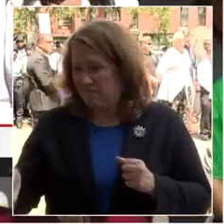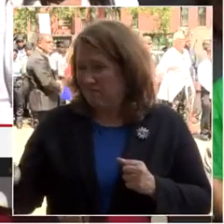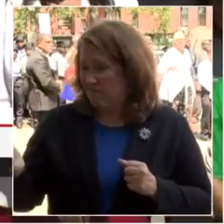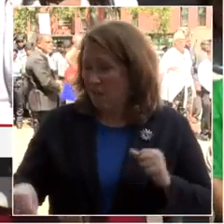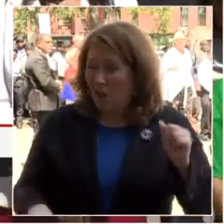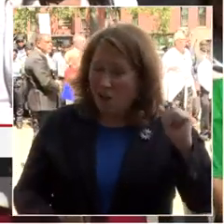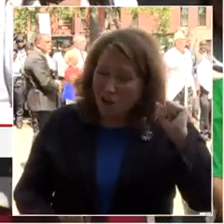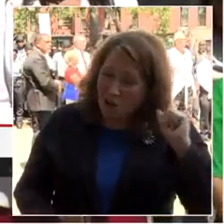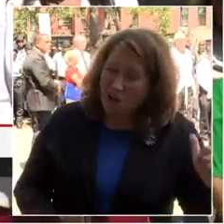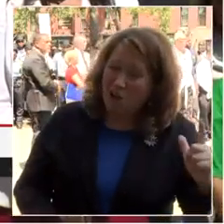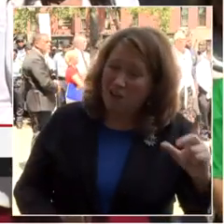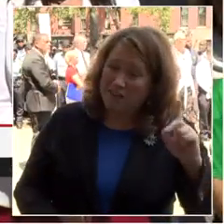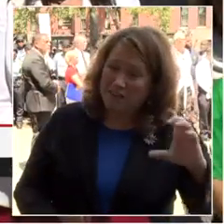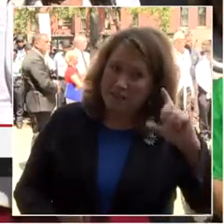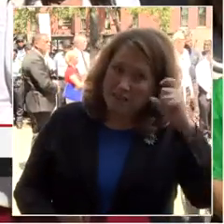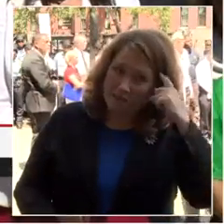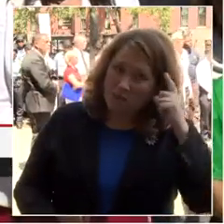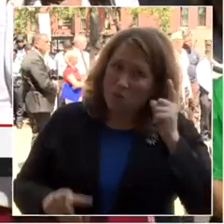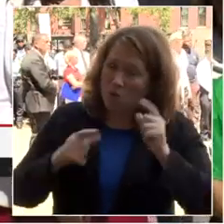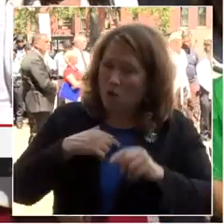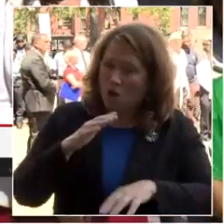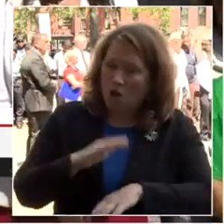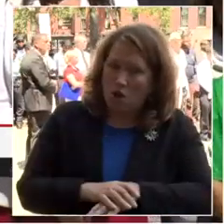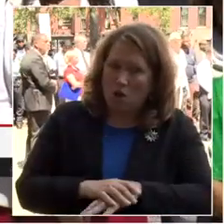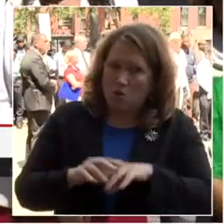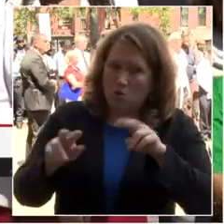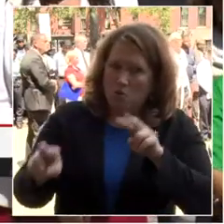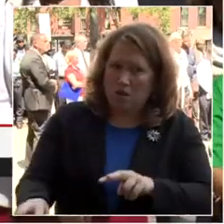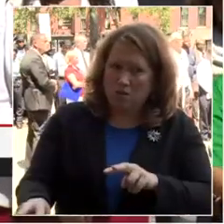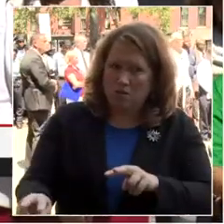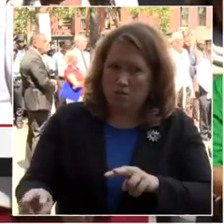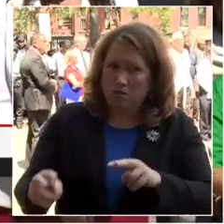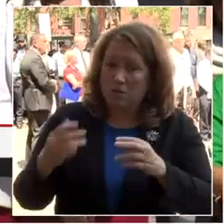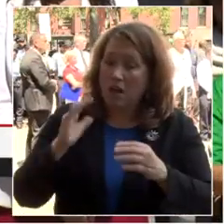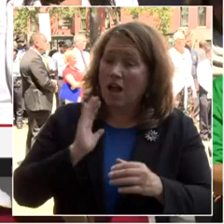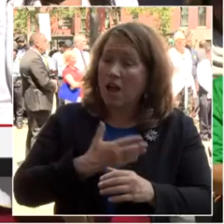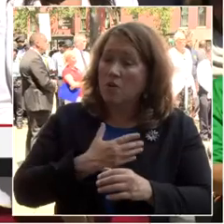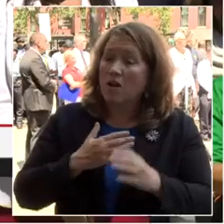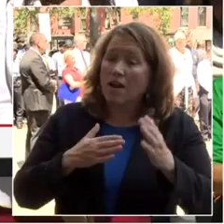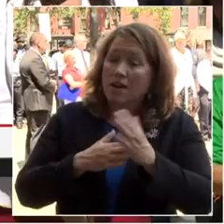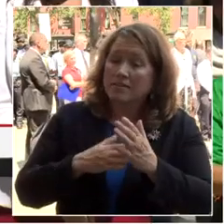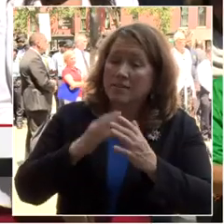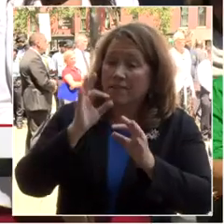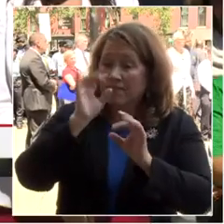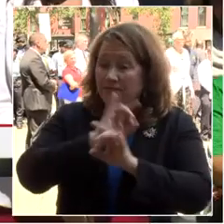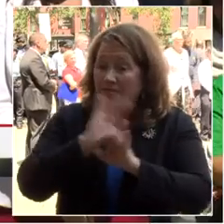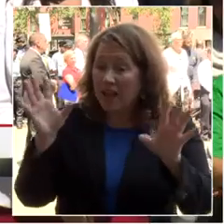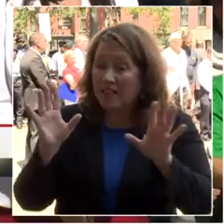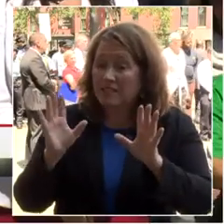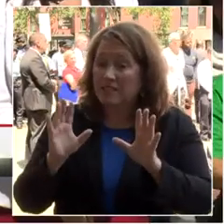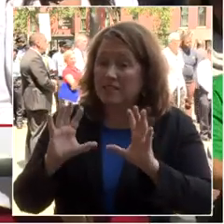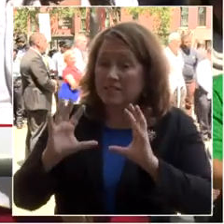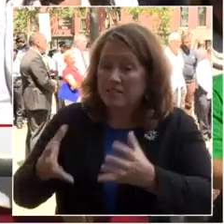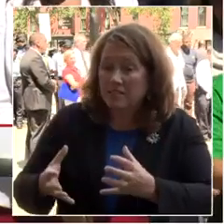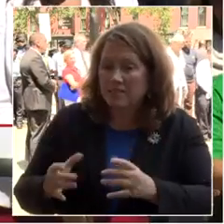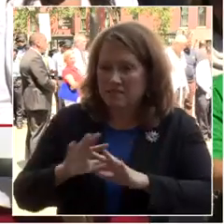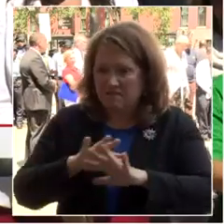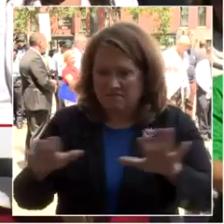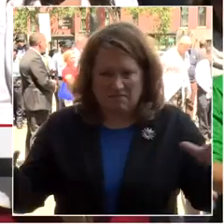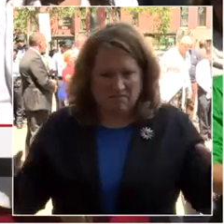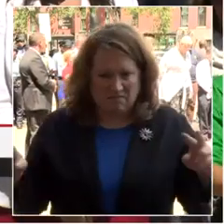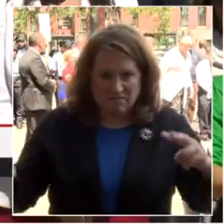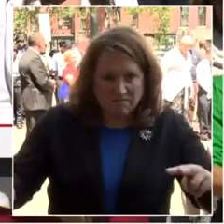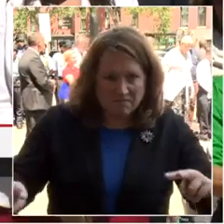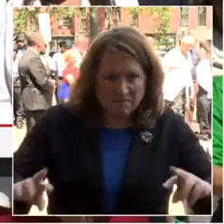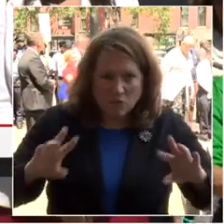mostly focus on our from our violence intervention work. It's just a concentrated